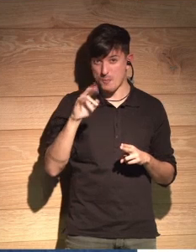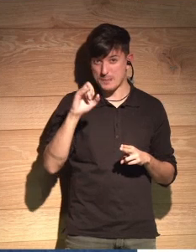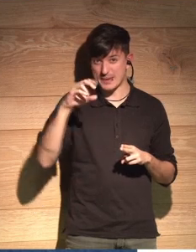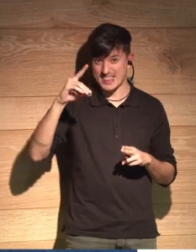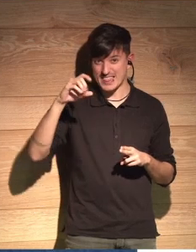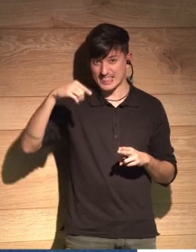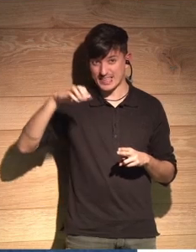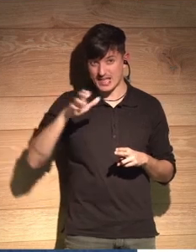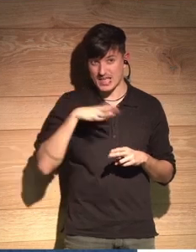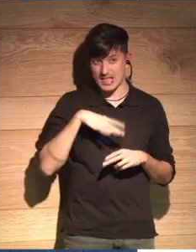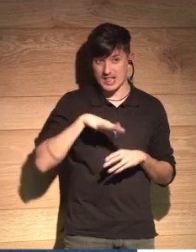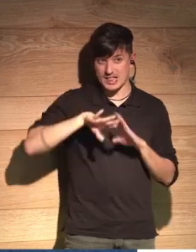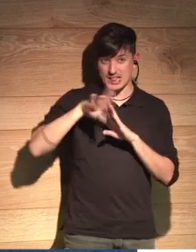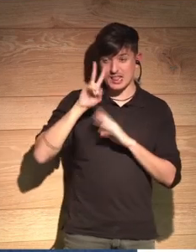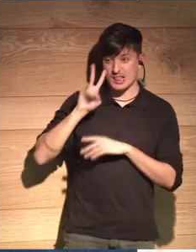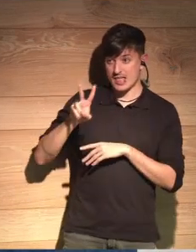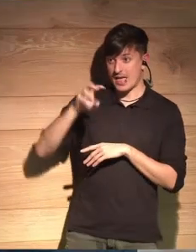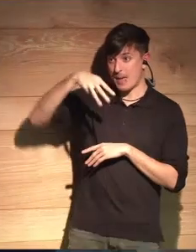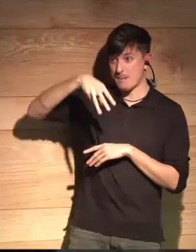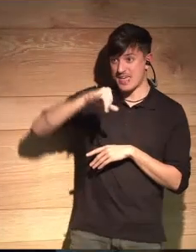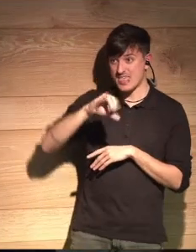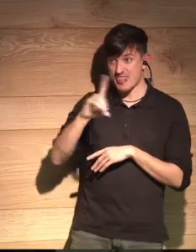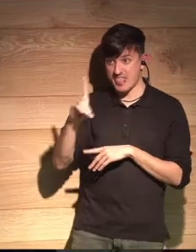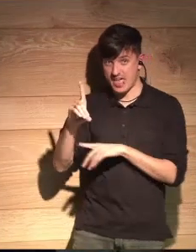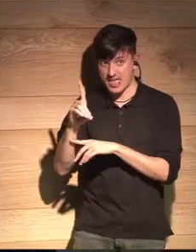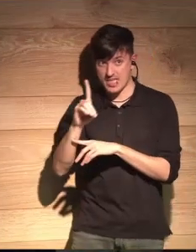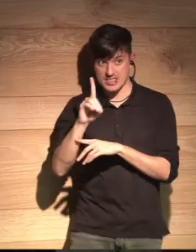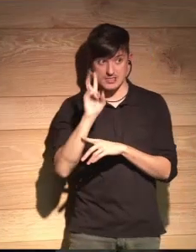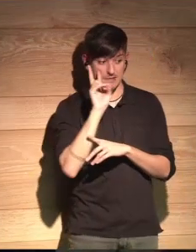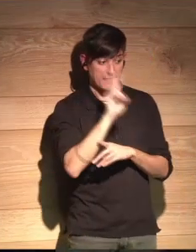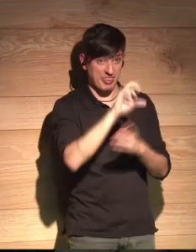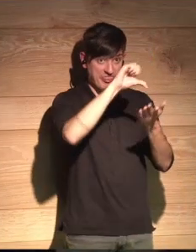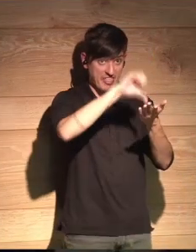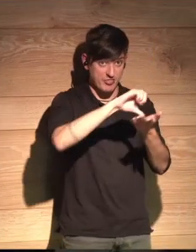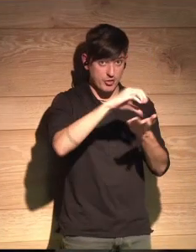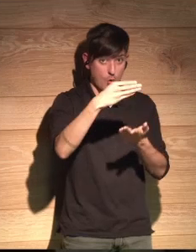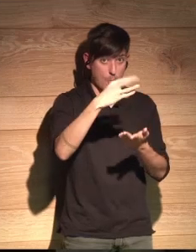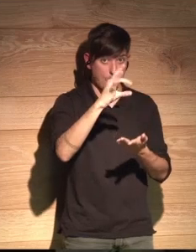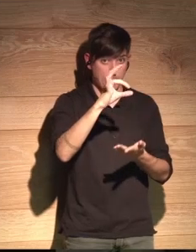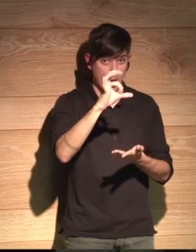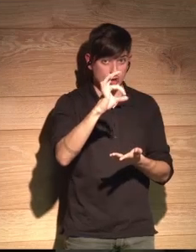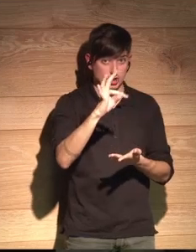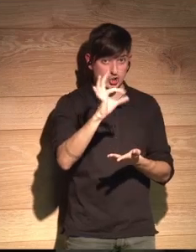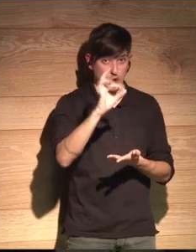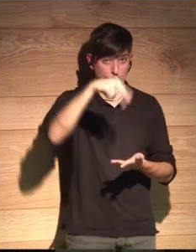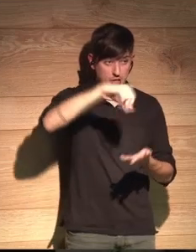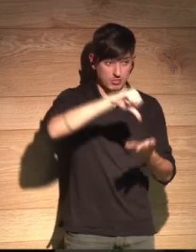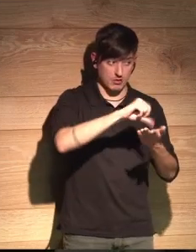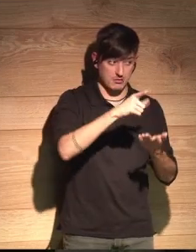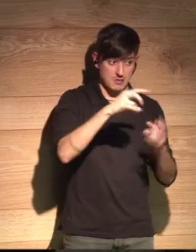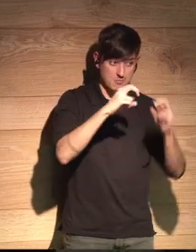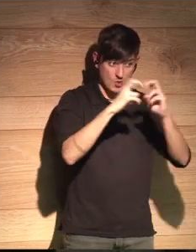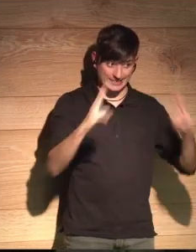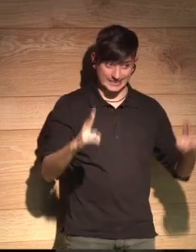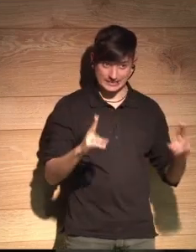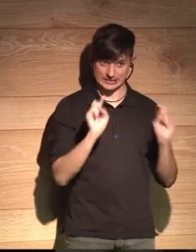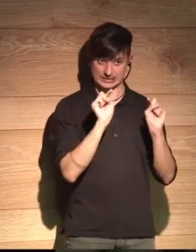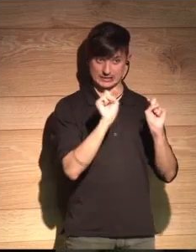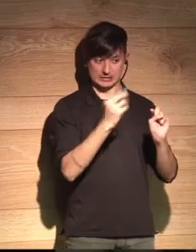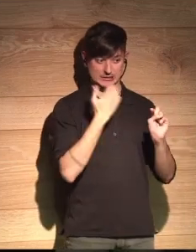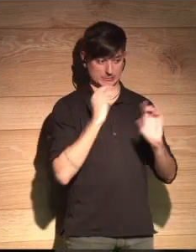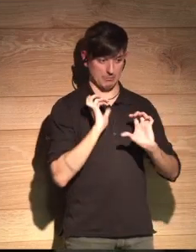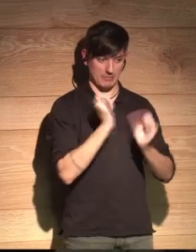To the right is downtown Boston. And then Longfellow Bridge was fine until when somebody went to monitor it, and they realized it has